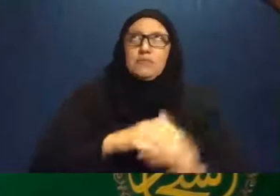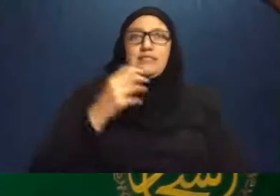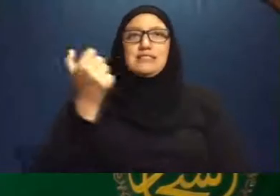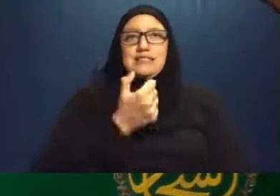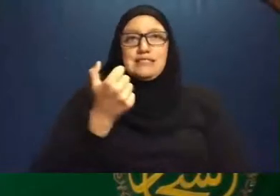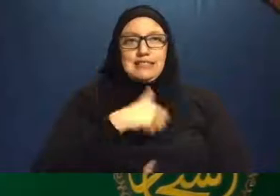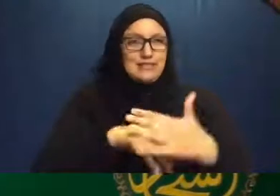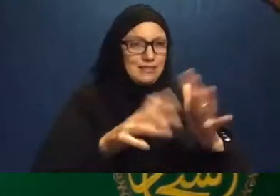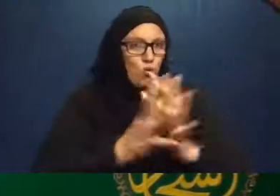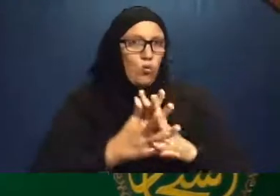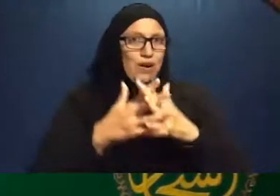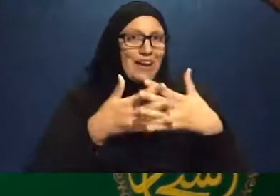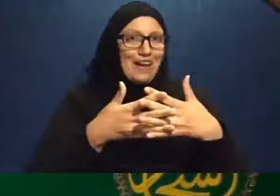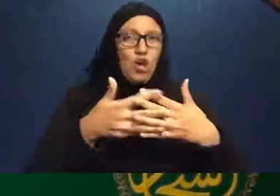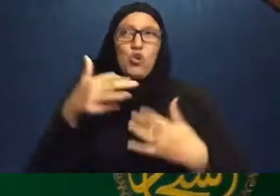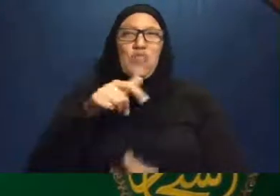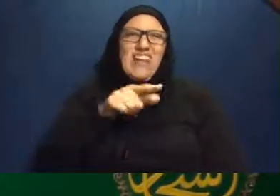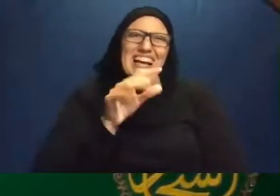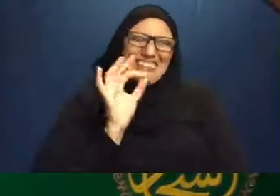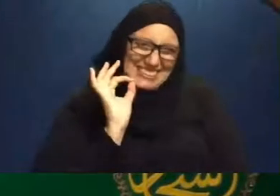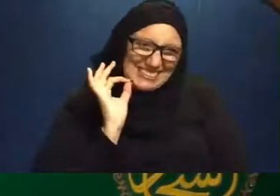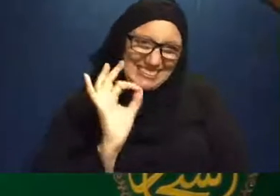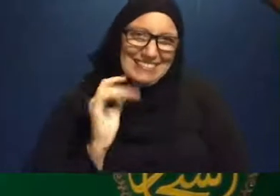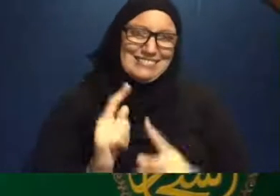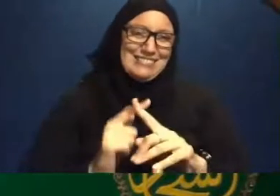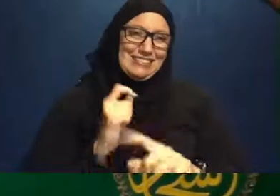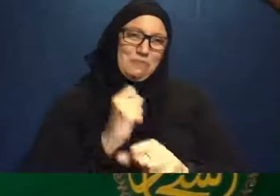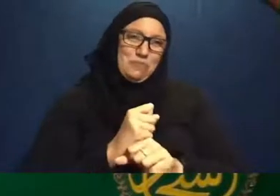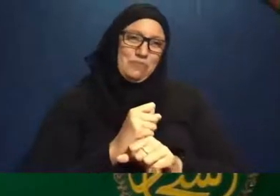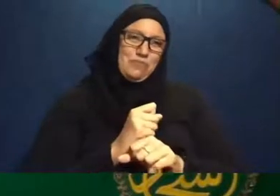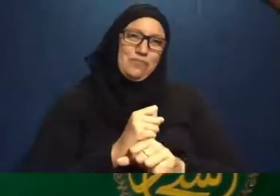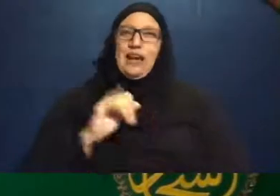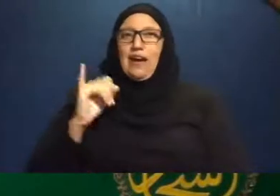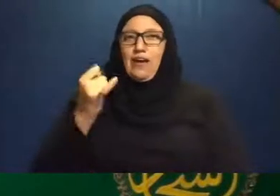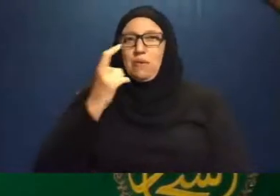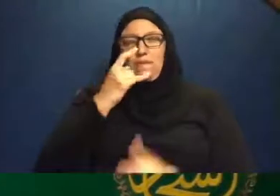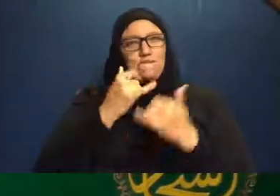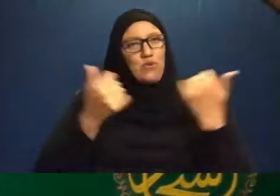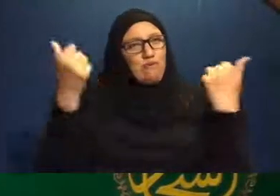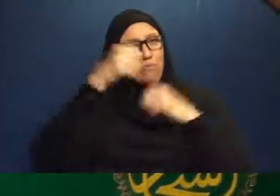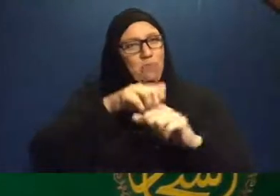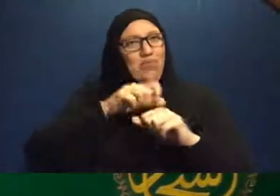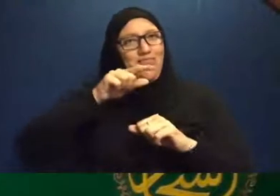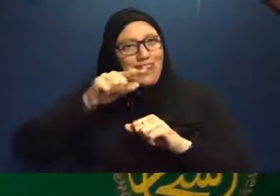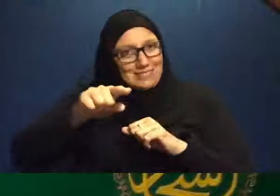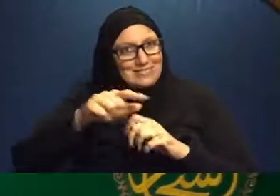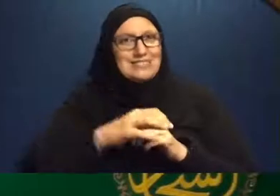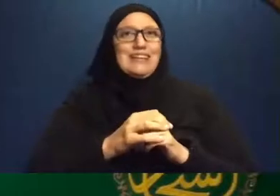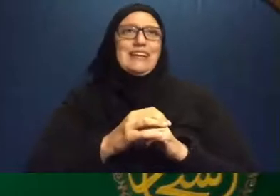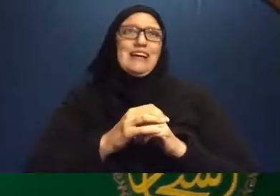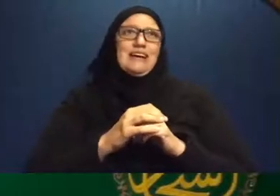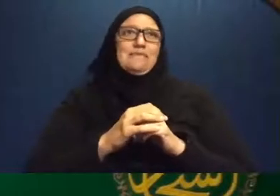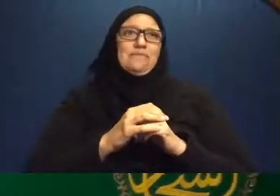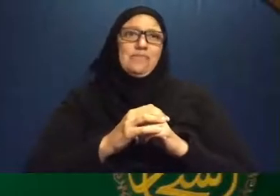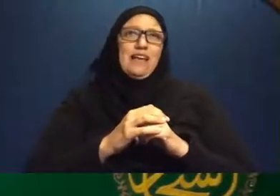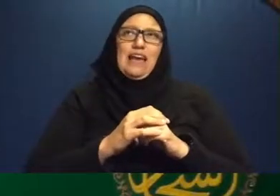An-Nahl, chapter 16, uses that example that Arabs were very familiar with as a proverb and says, A'udhu